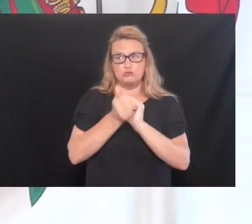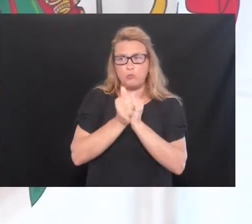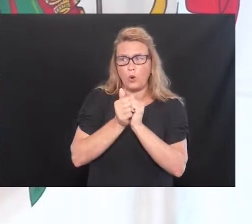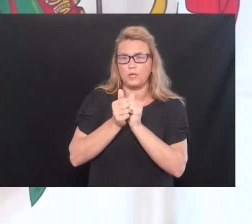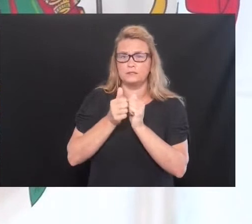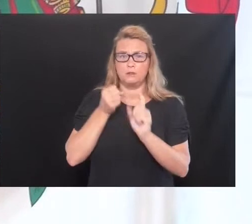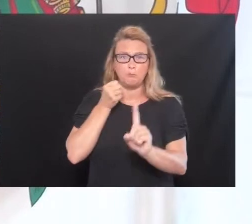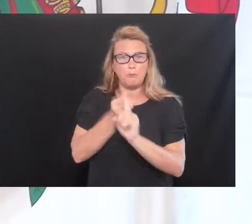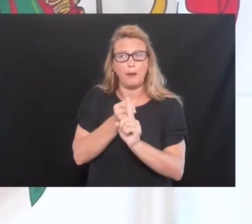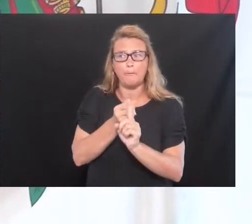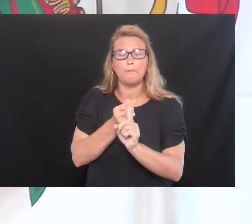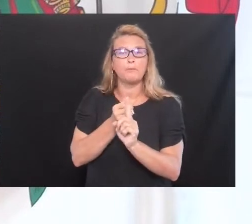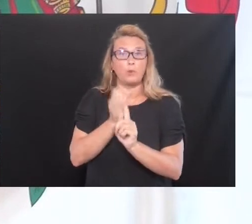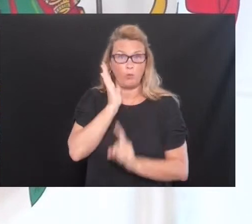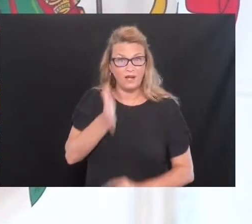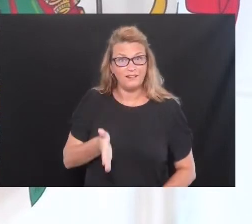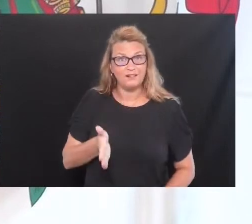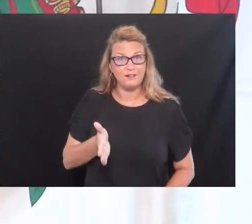on and on.